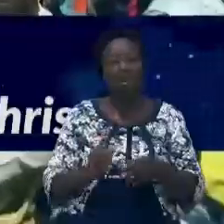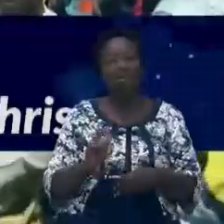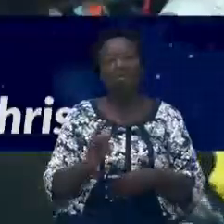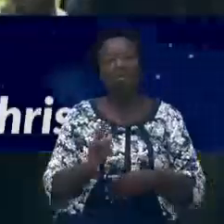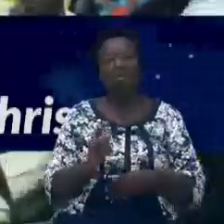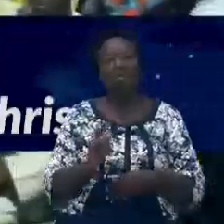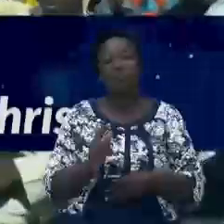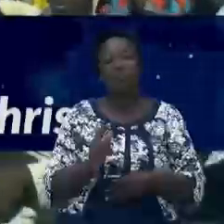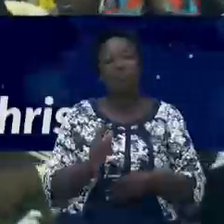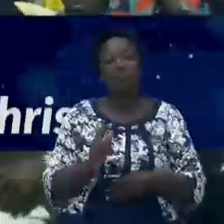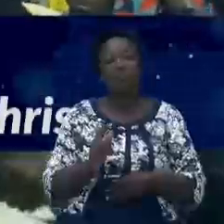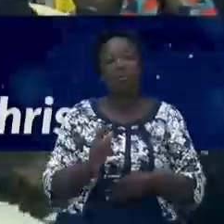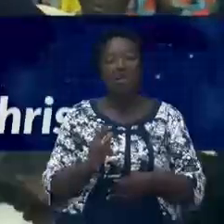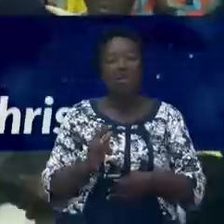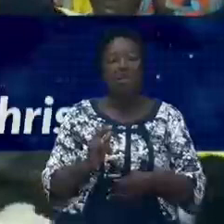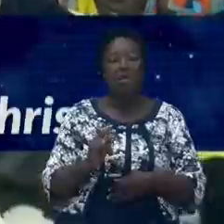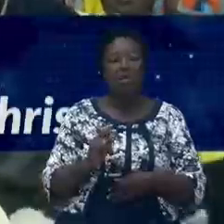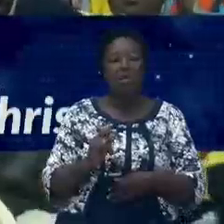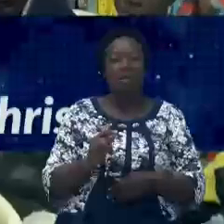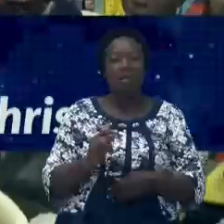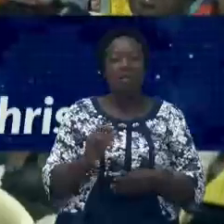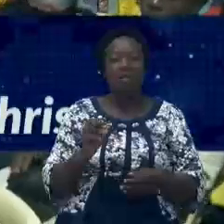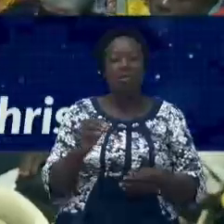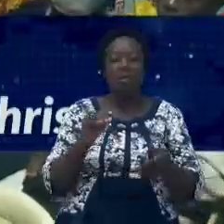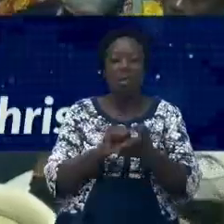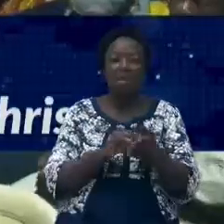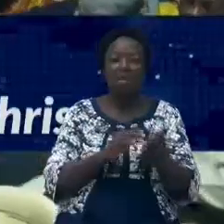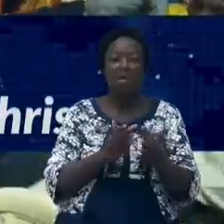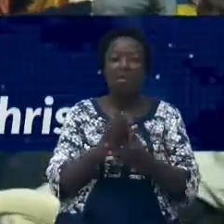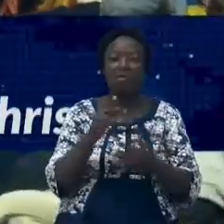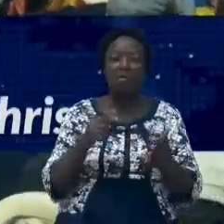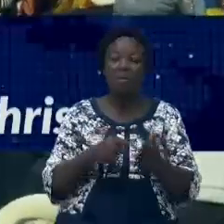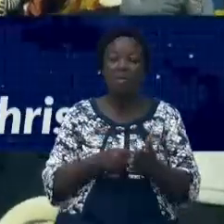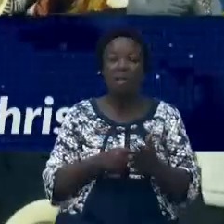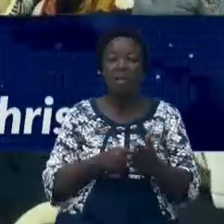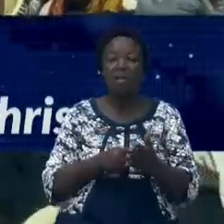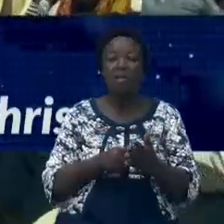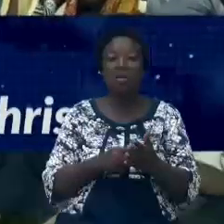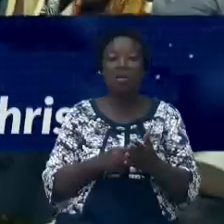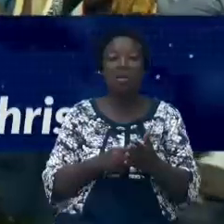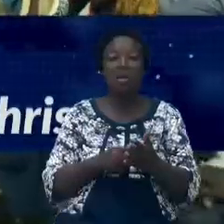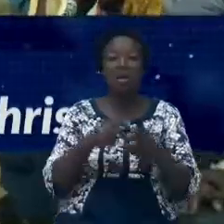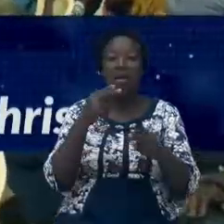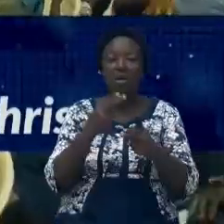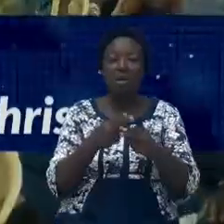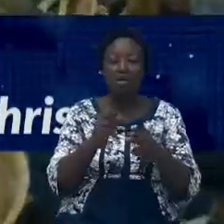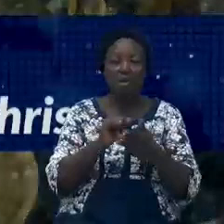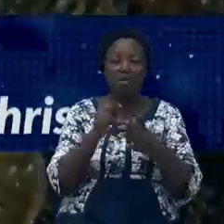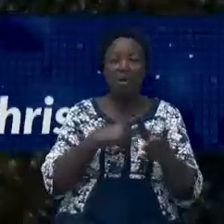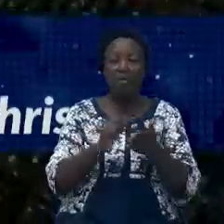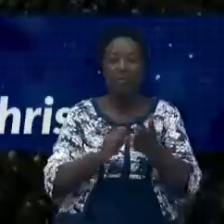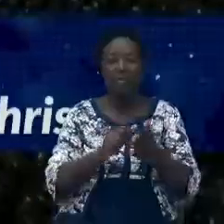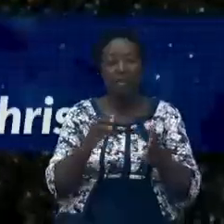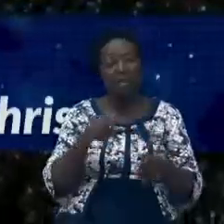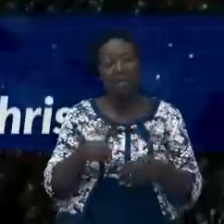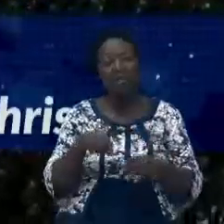your phone number, your email, WhatsApp number, so that through these contacts we can get in